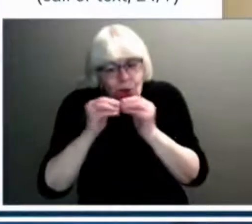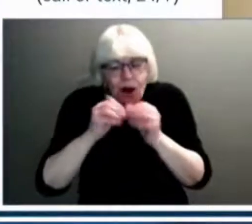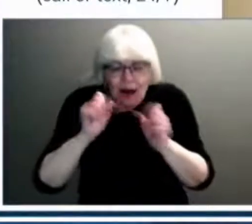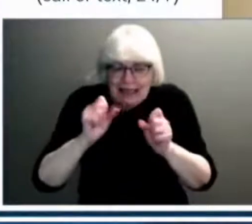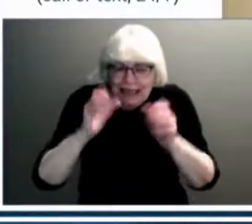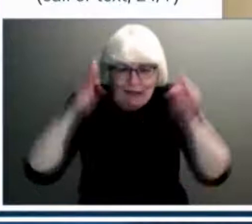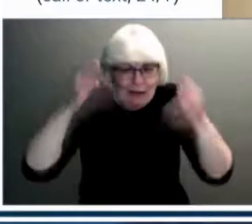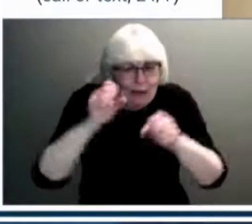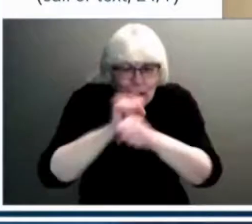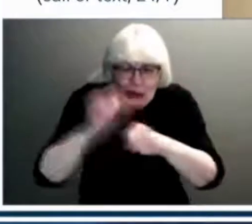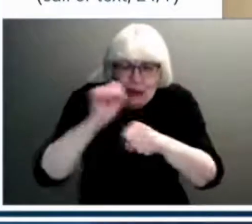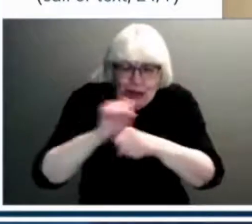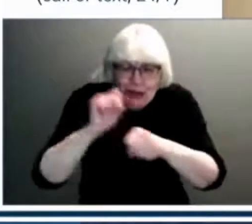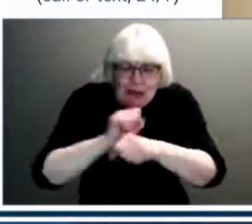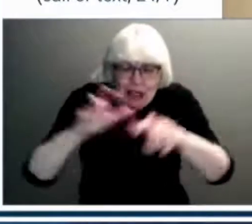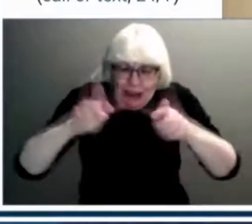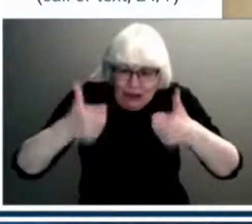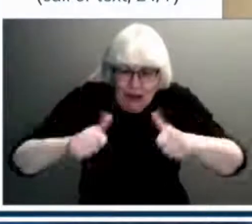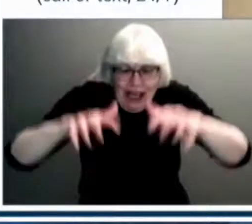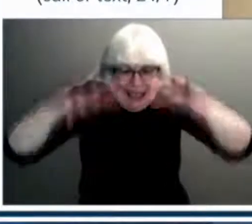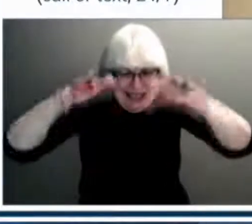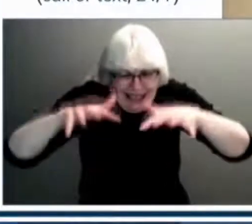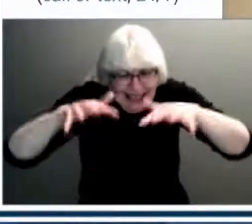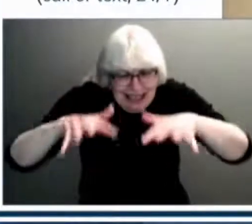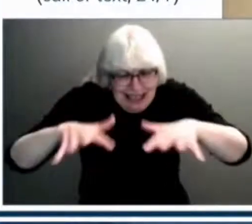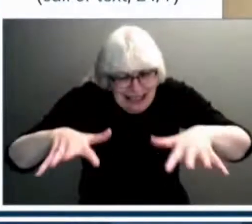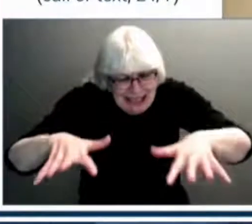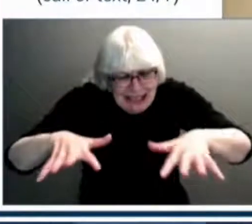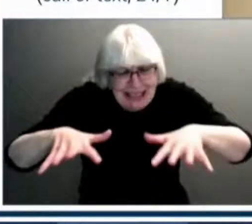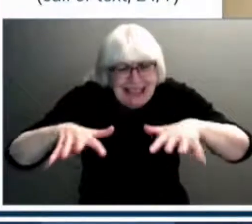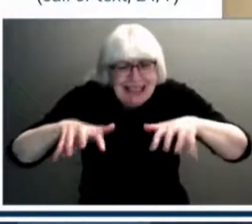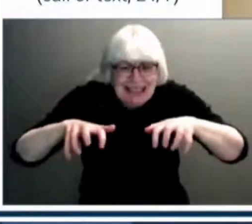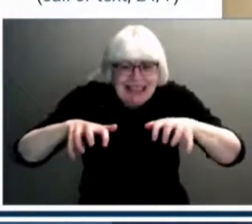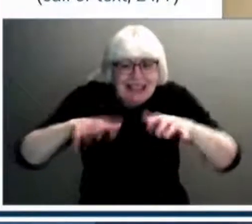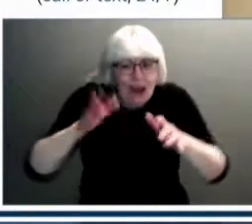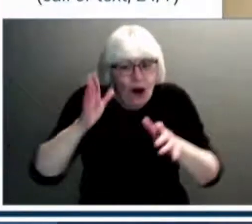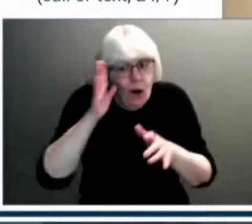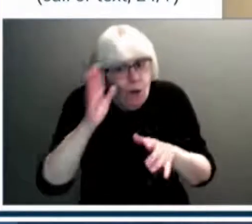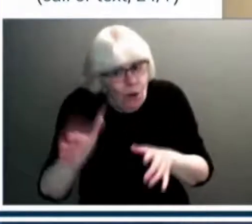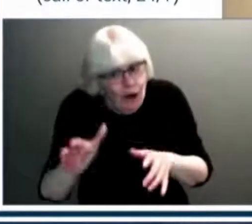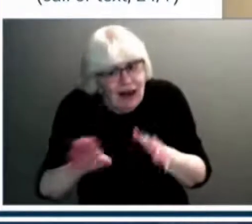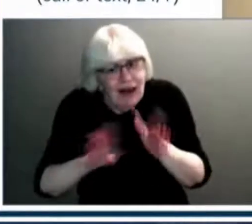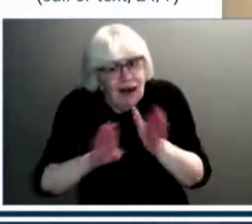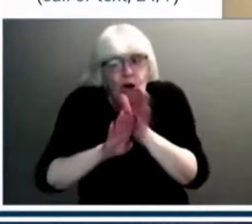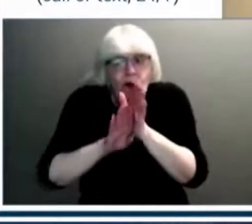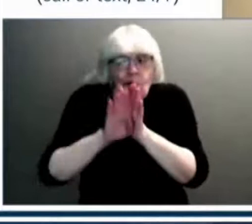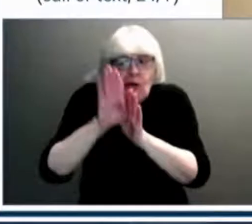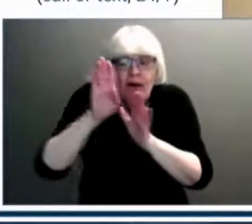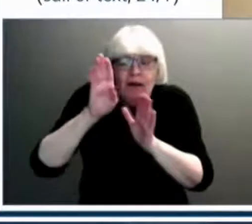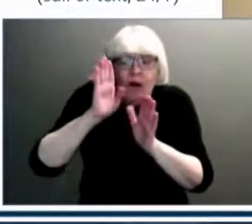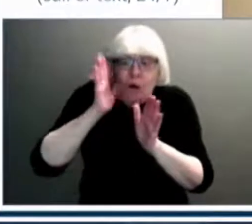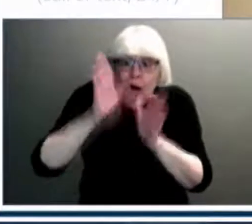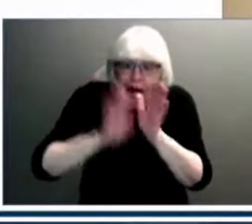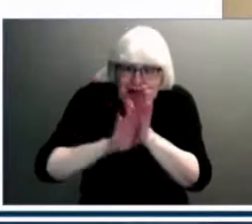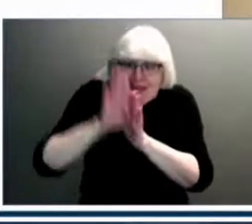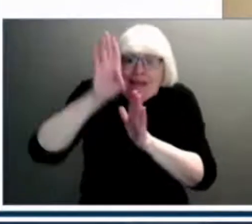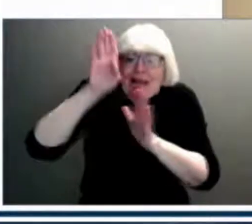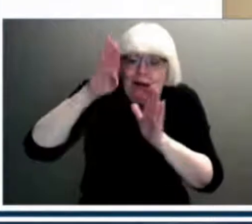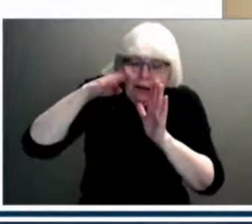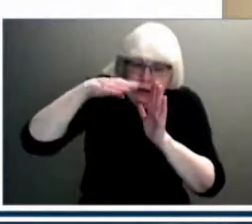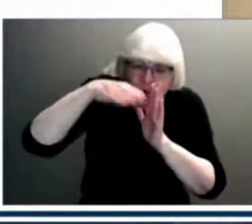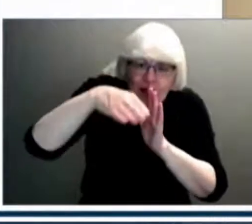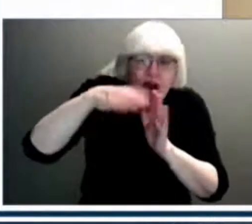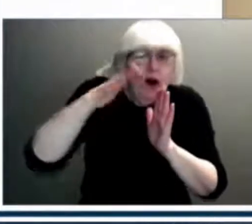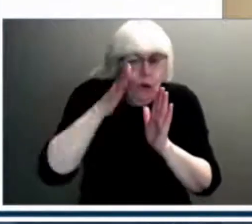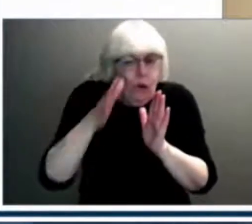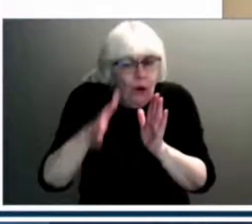and get us through this Omicron wave. It will start to come down at some point. Though those people who are vulnerable to being infected